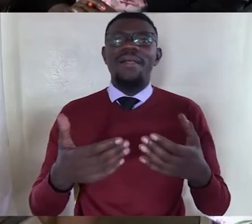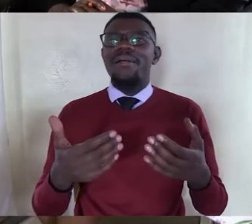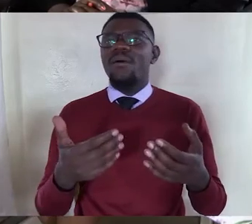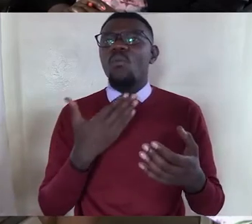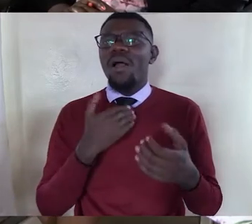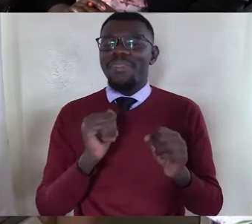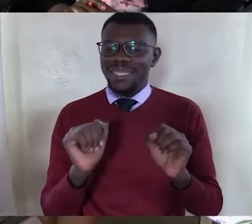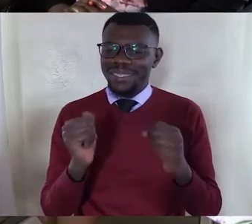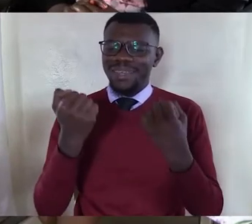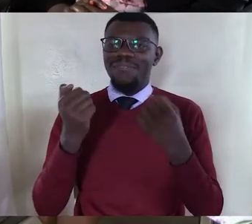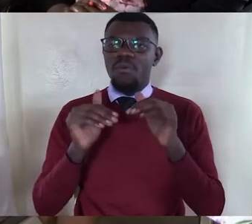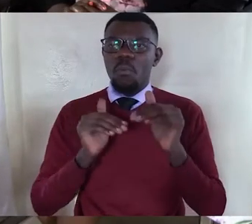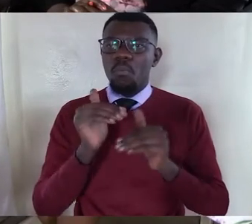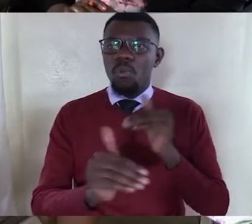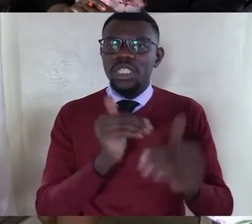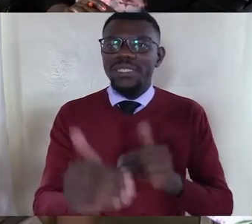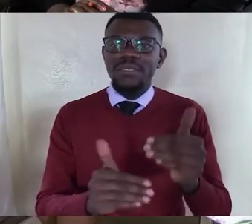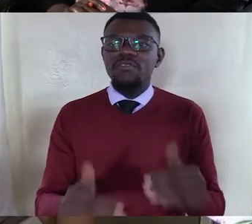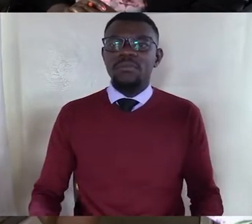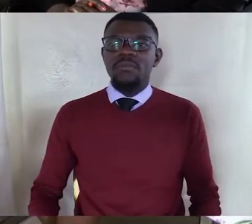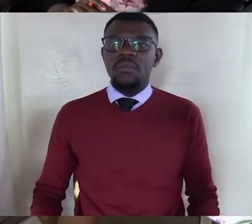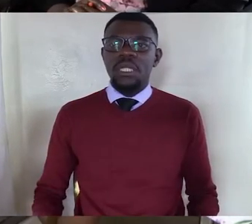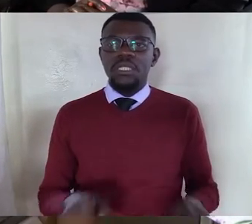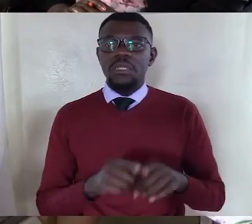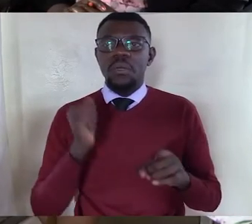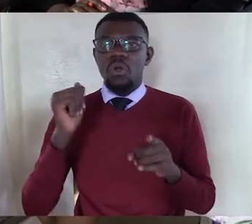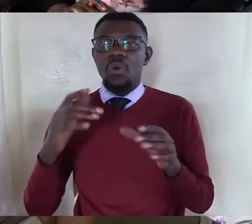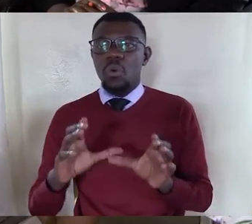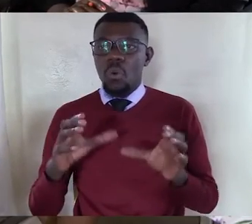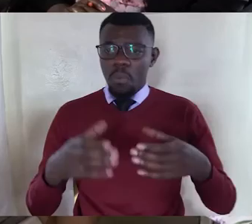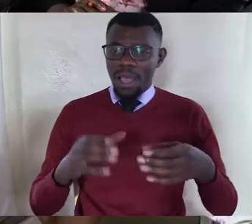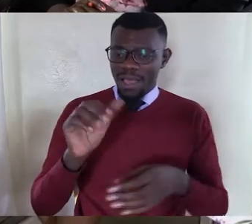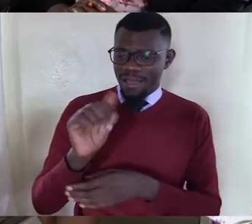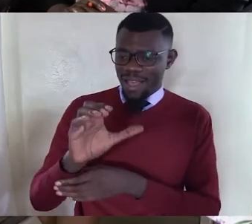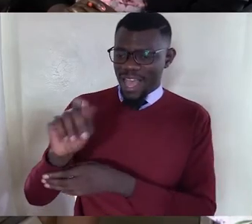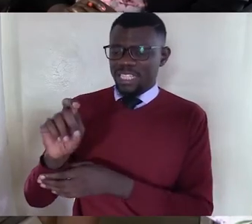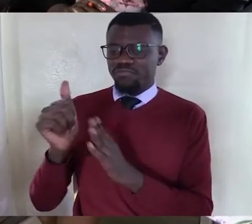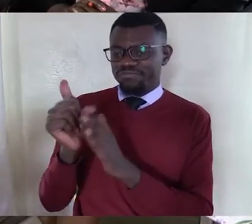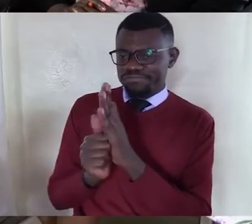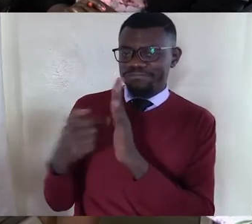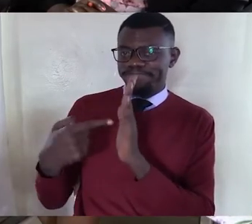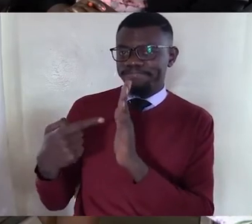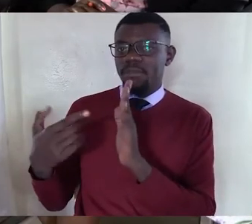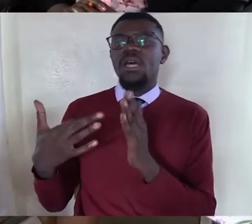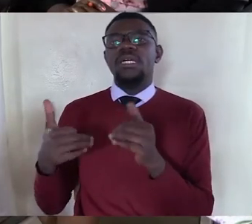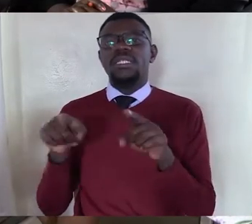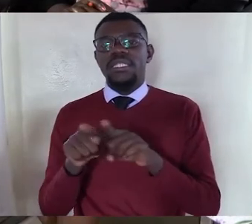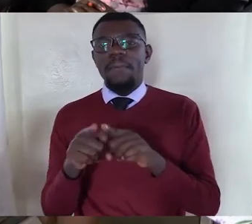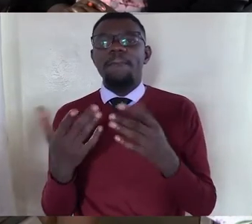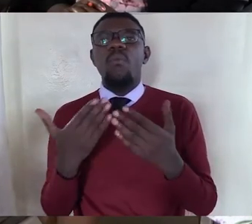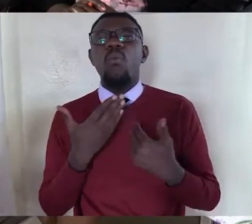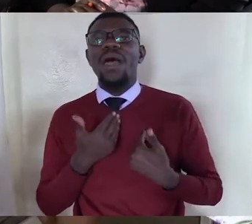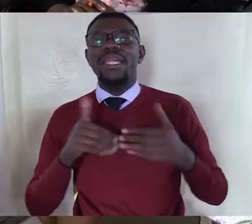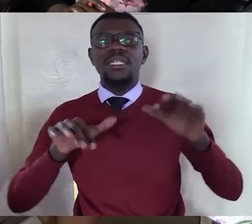that violence is one of the means by which women are deterred. Also, you talk about security deployment,